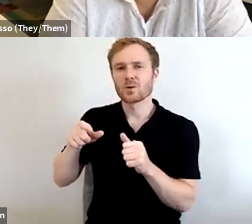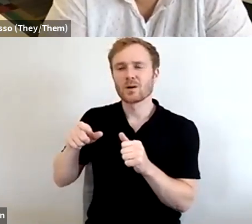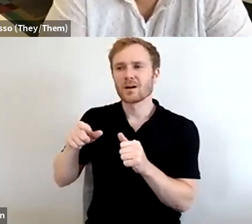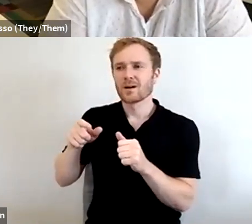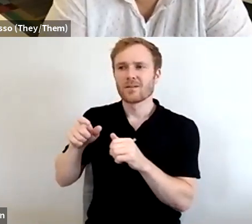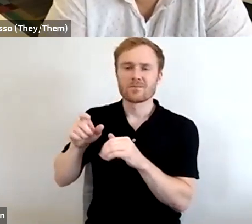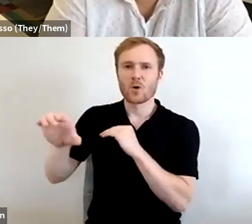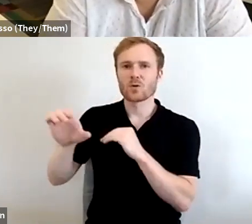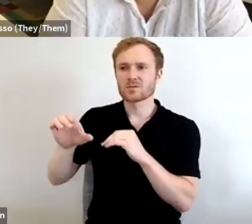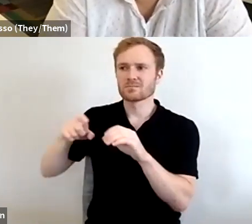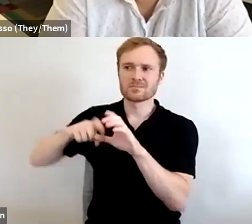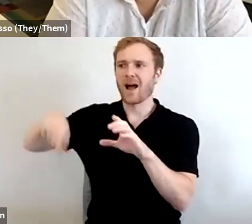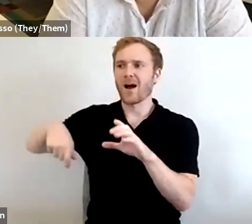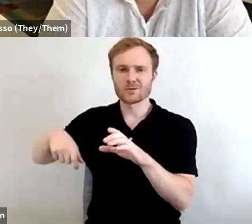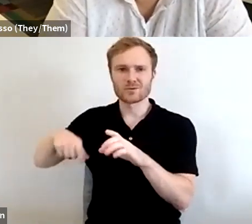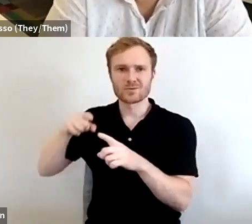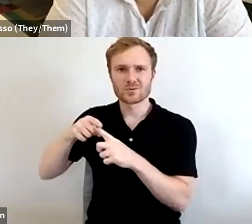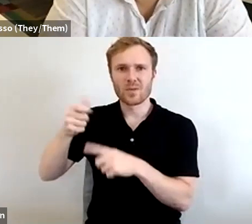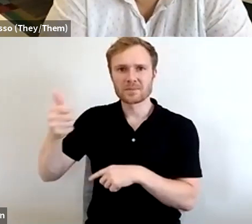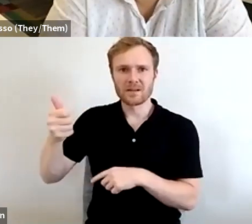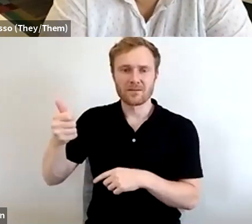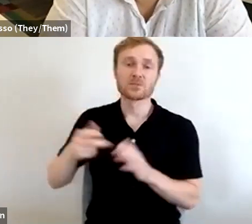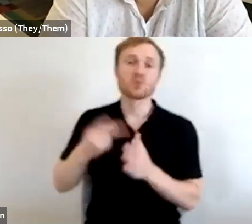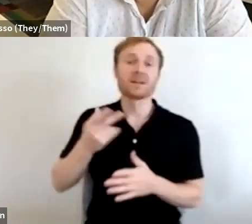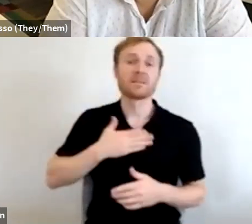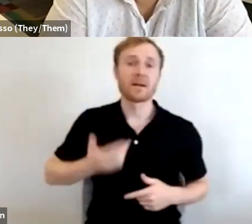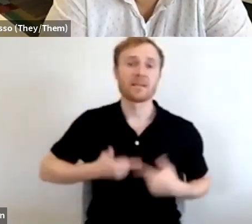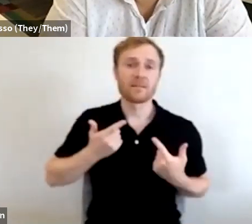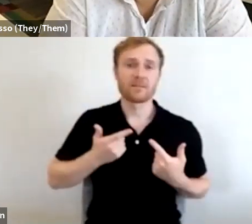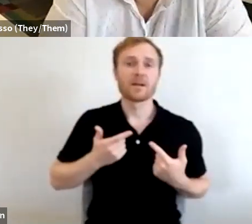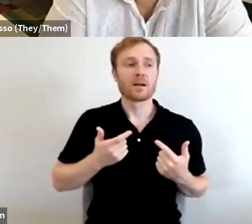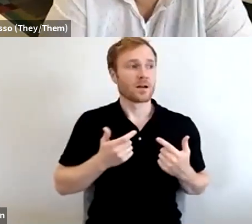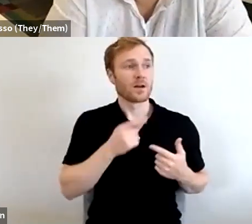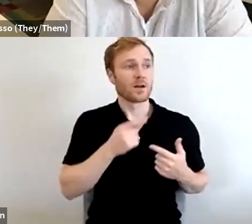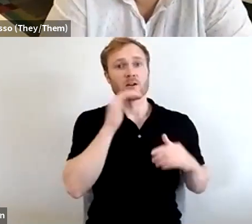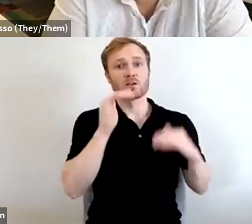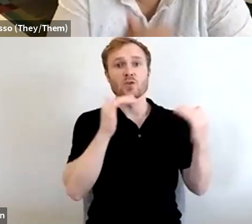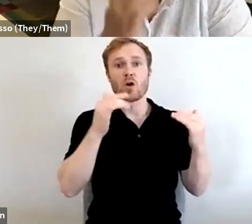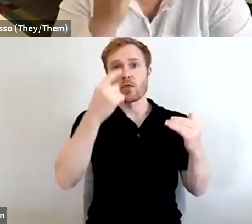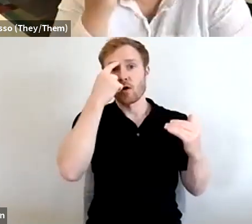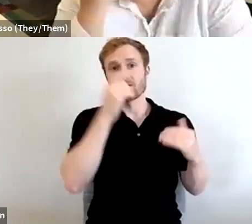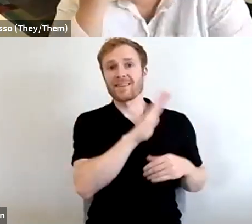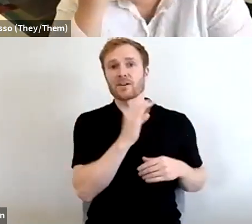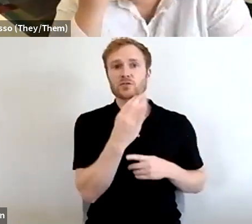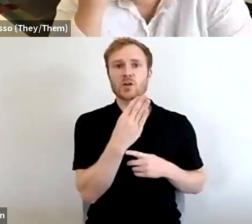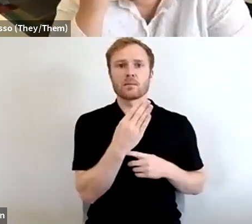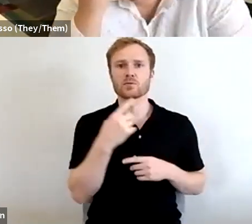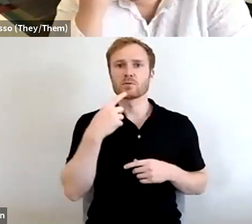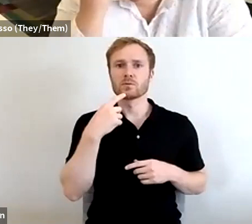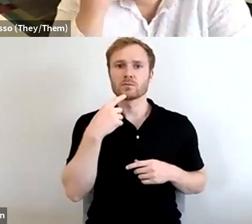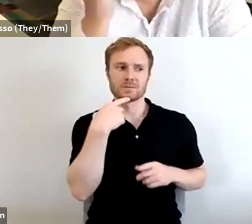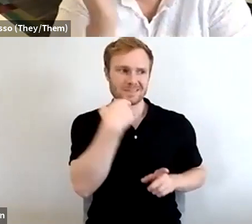in my working life had a adult thought it was their job to tell somebody what they